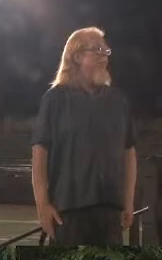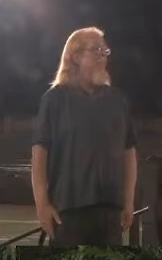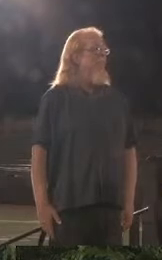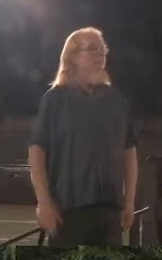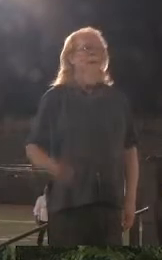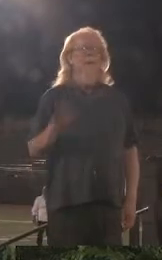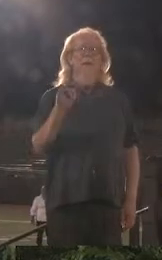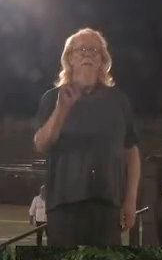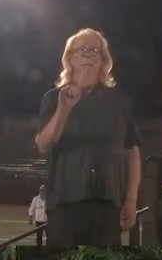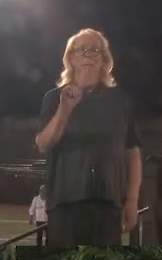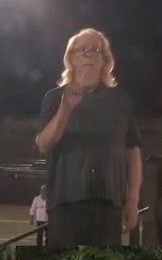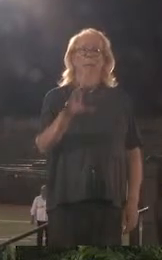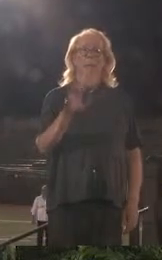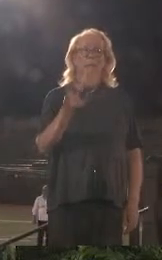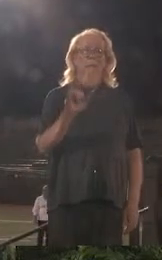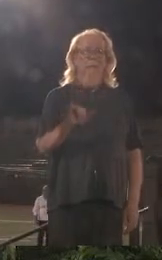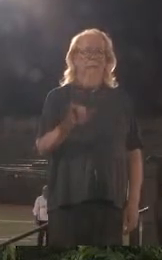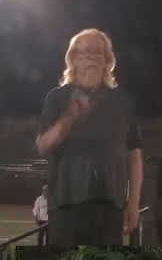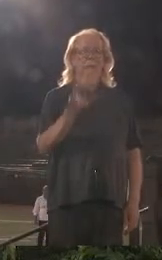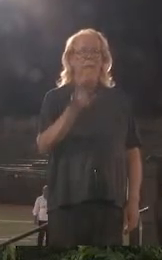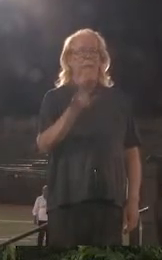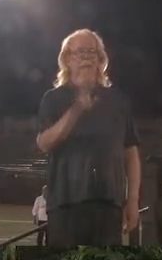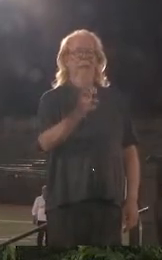Macy Nicole Bilkey Henson.